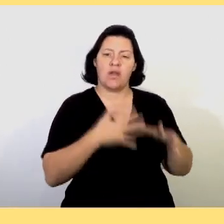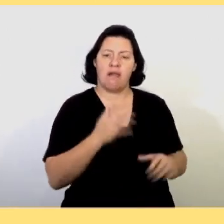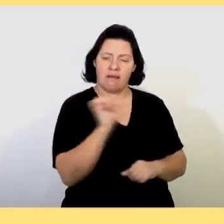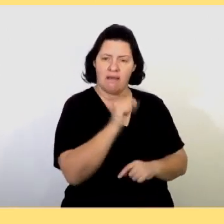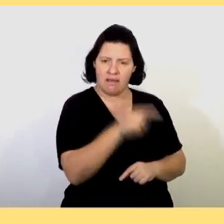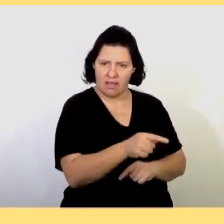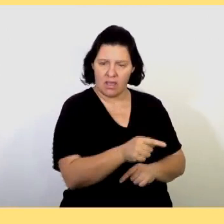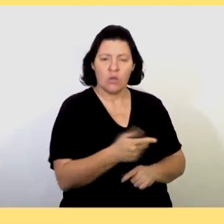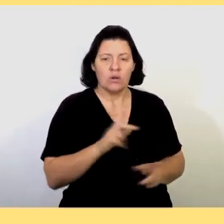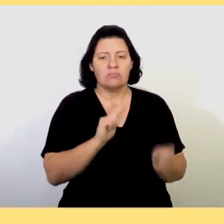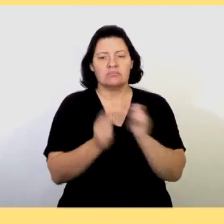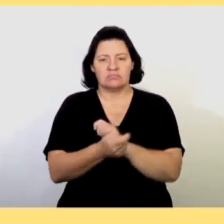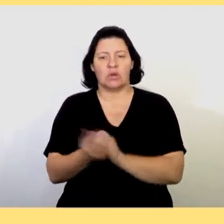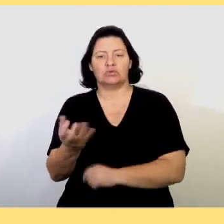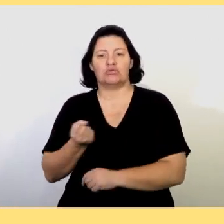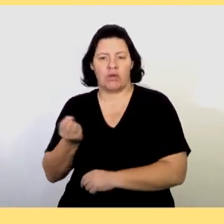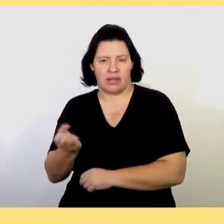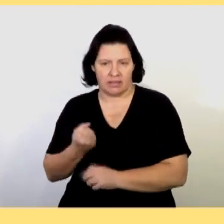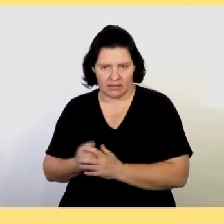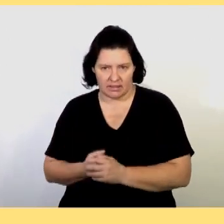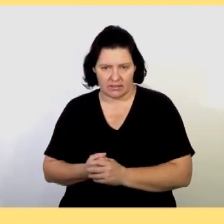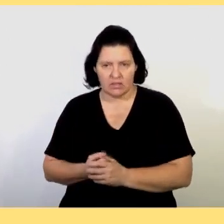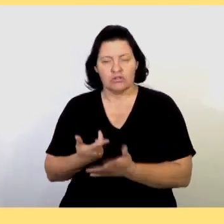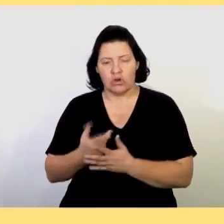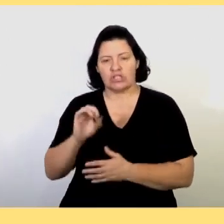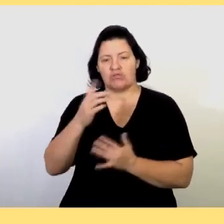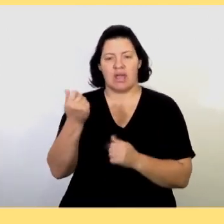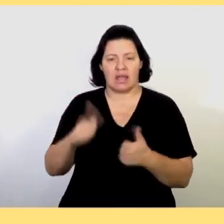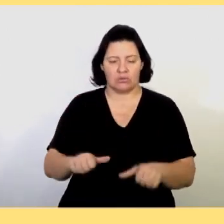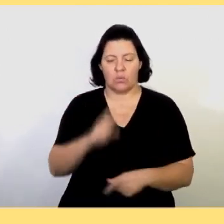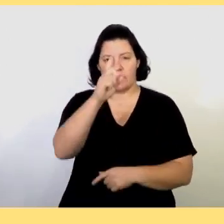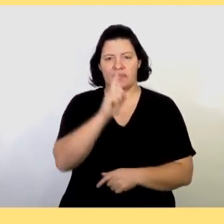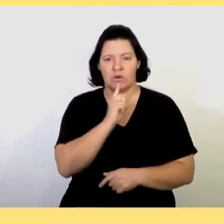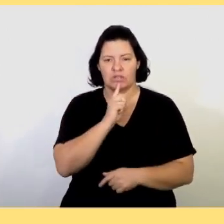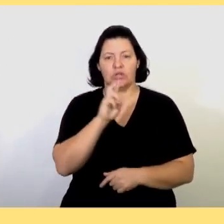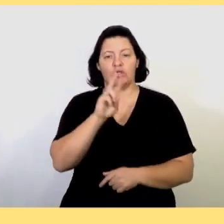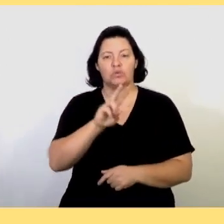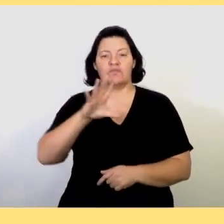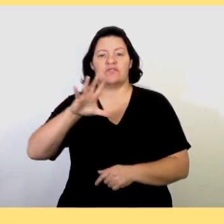car, it becomes what we call drawings. So I'm coming to my sundry accounts,